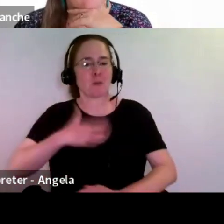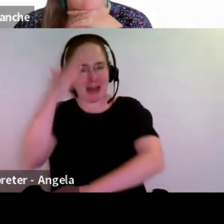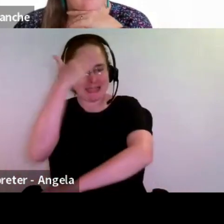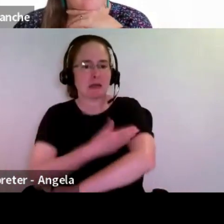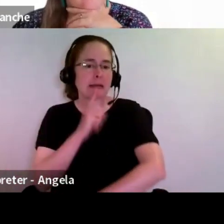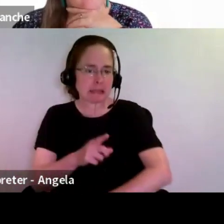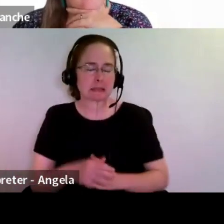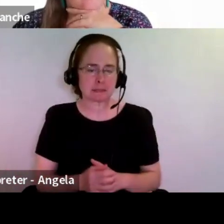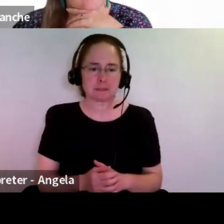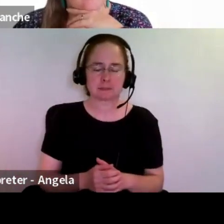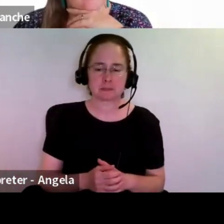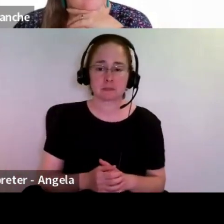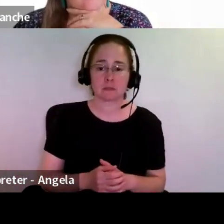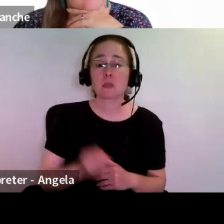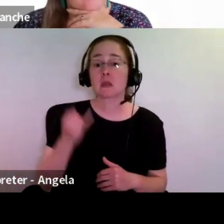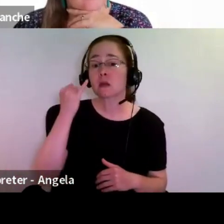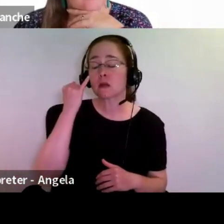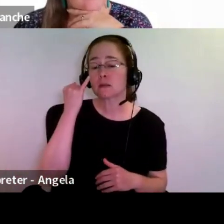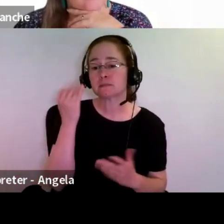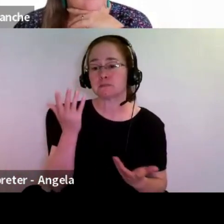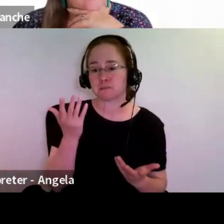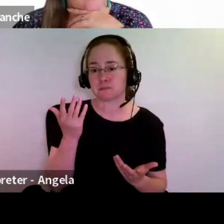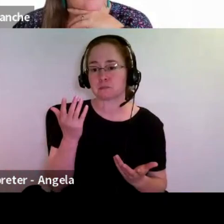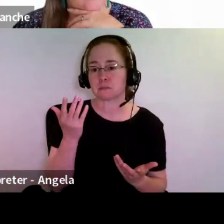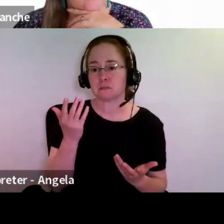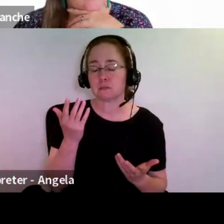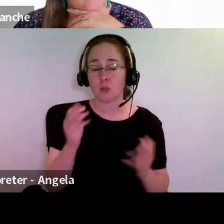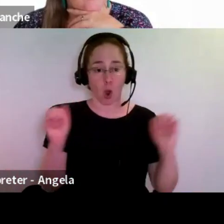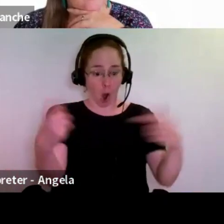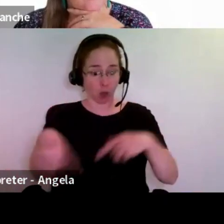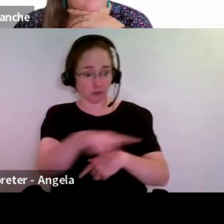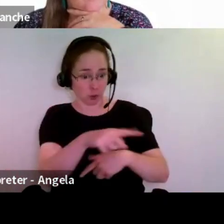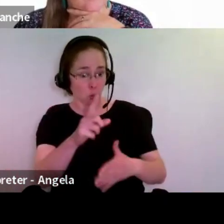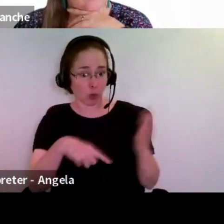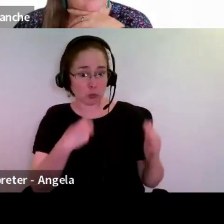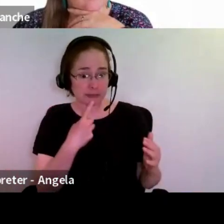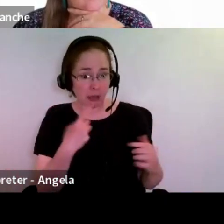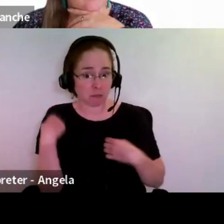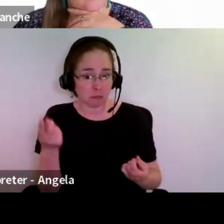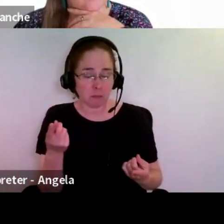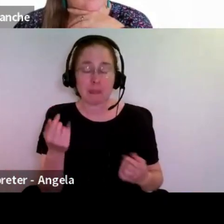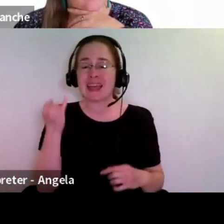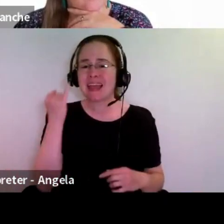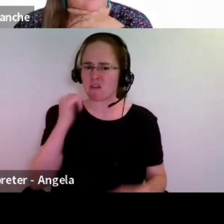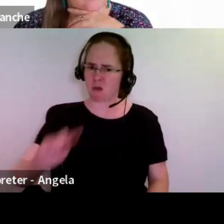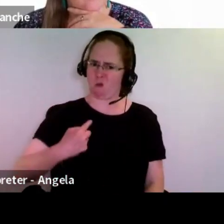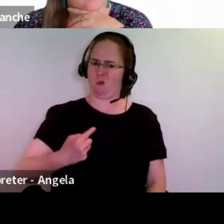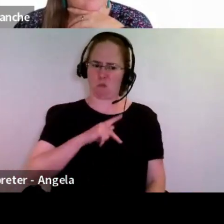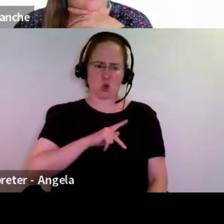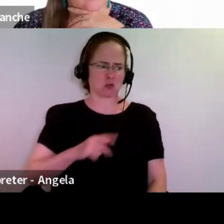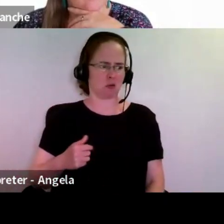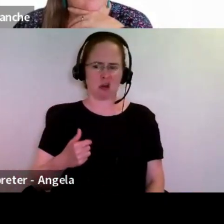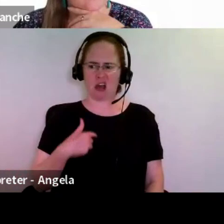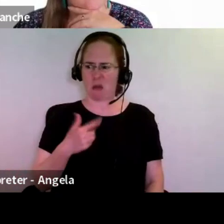if I take what all of you have said is, if you take it personal or a